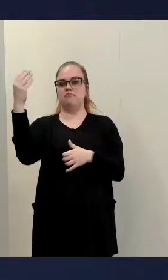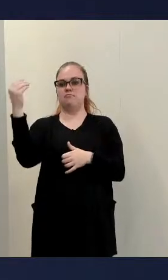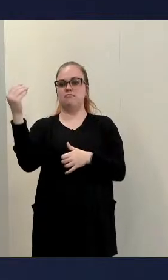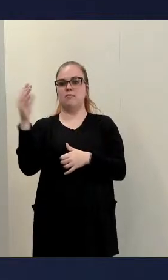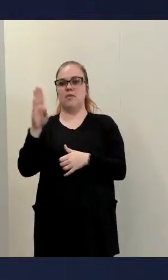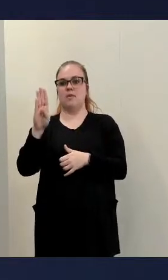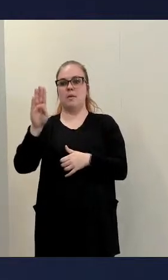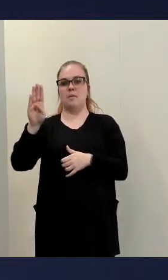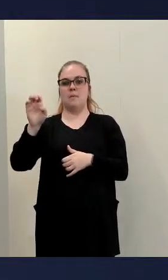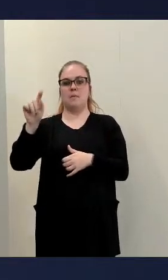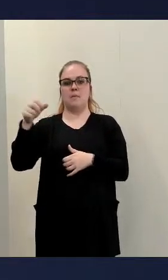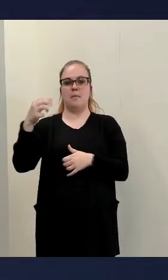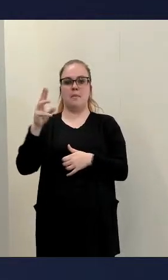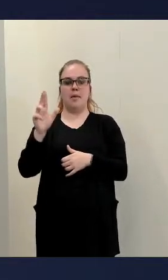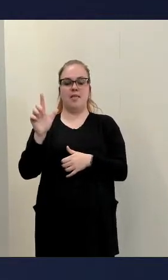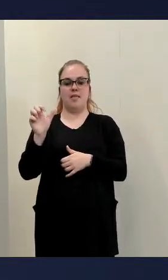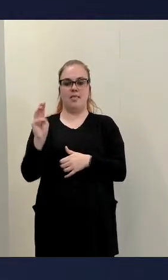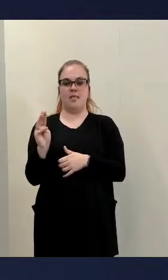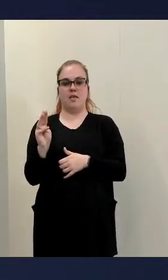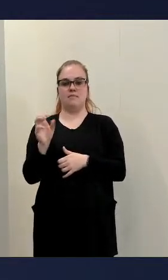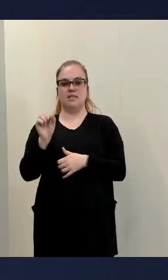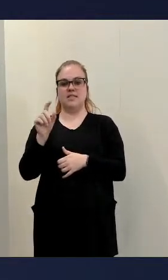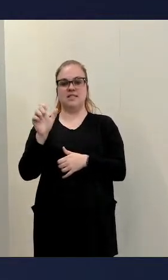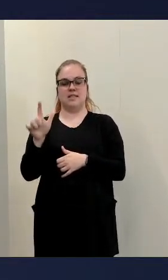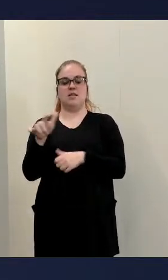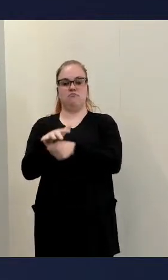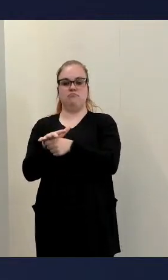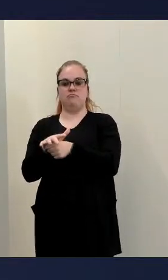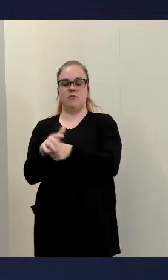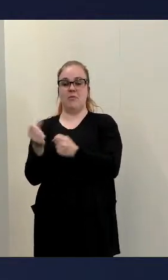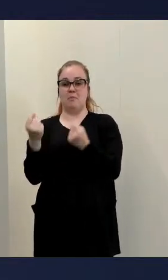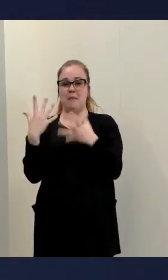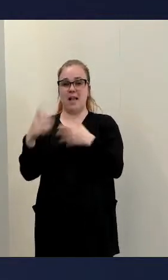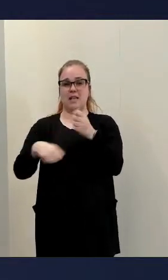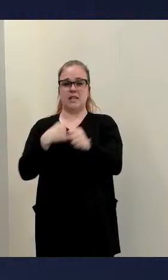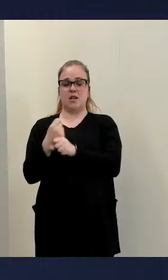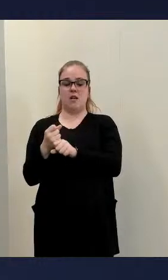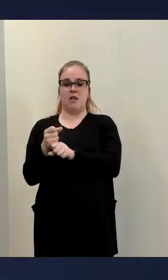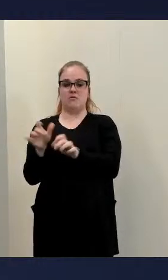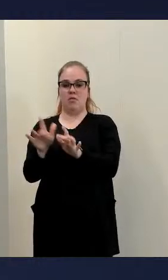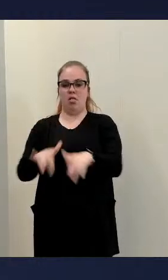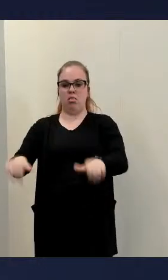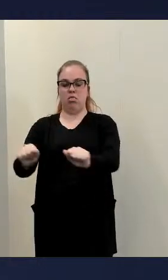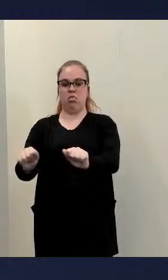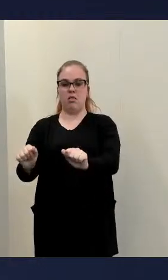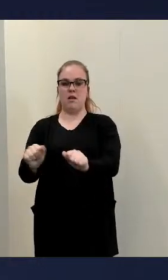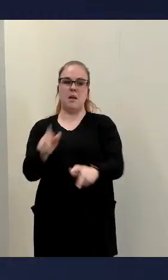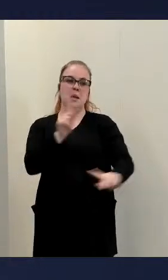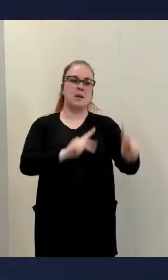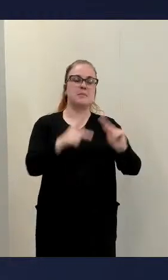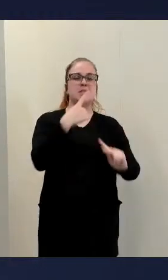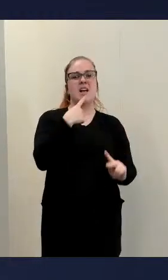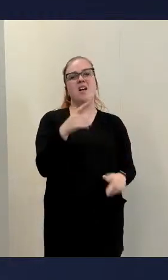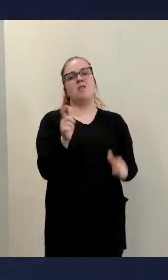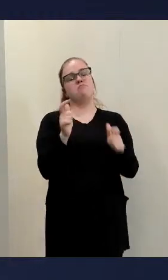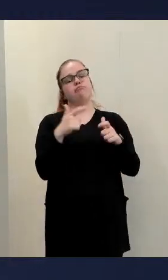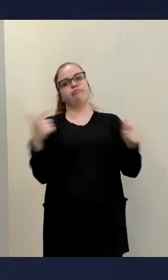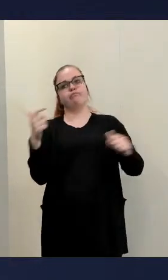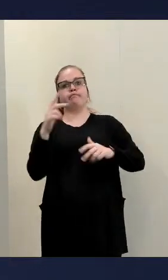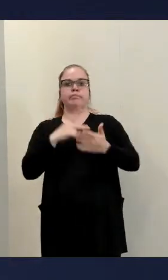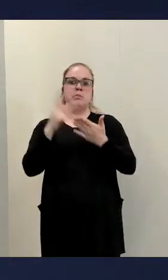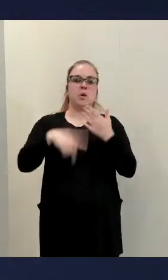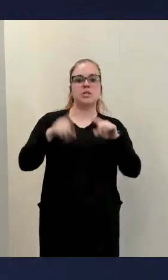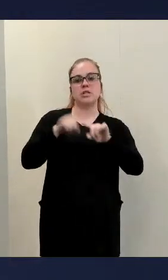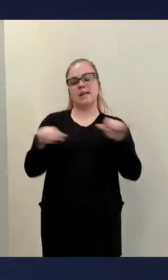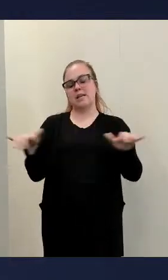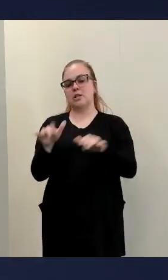Steel site with the Renaissance Commerce Park, and for many decades it just sat there vacant, and people said it was too big a project to take on, and you can't